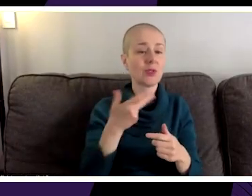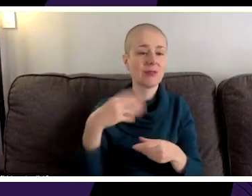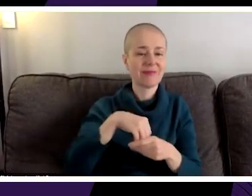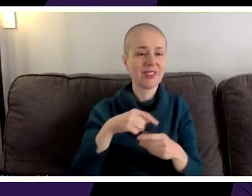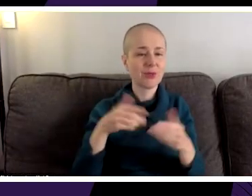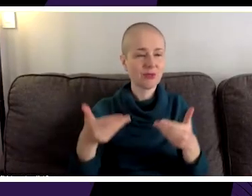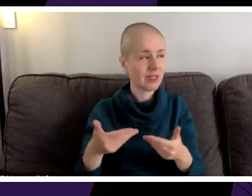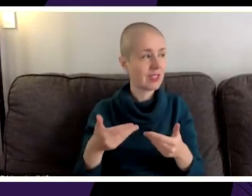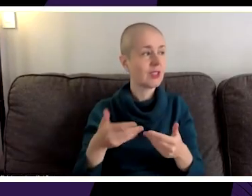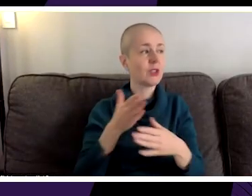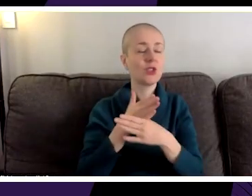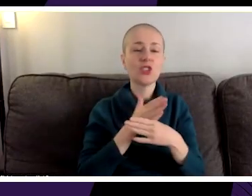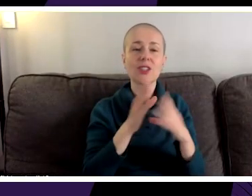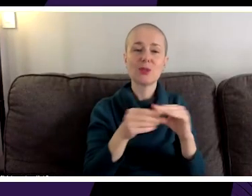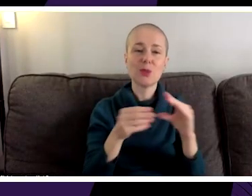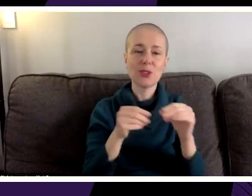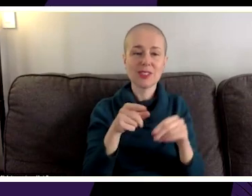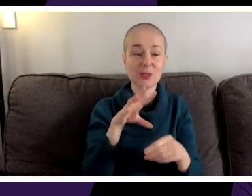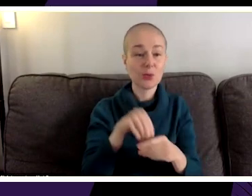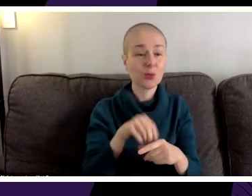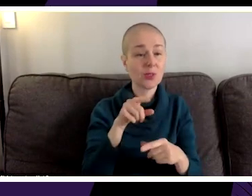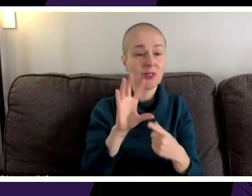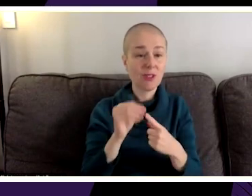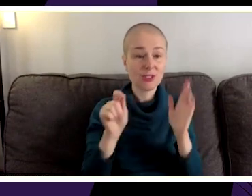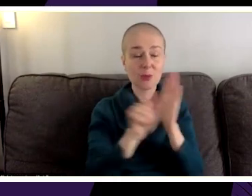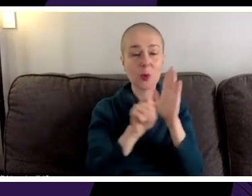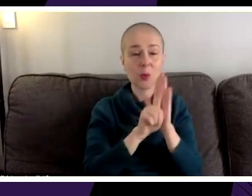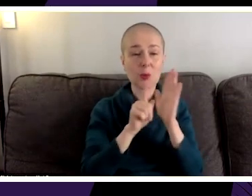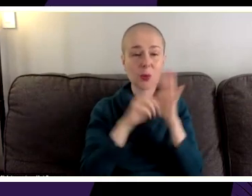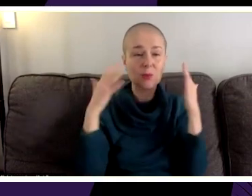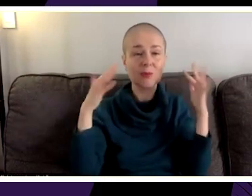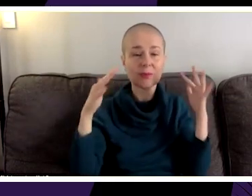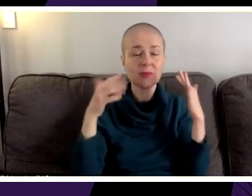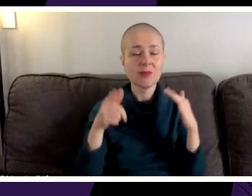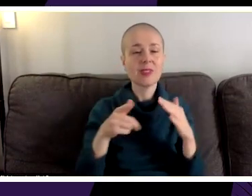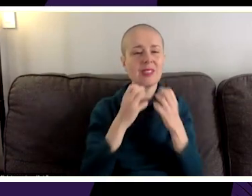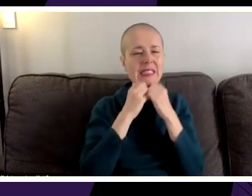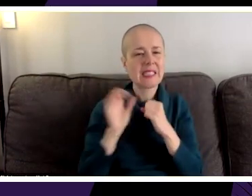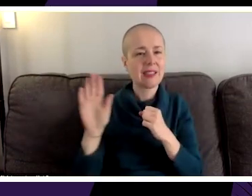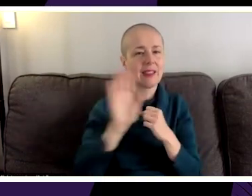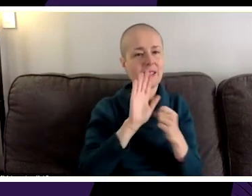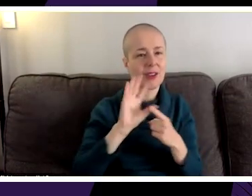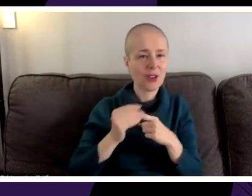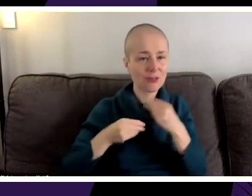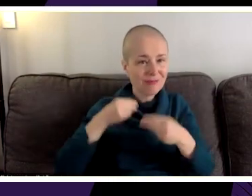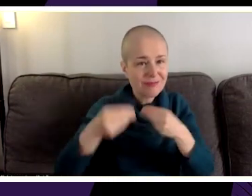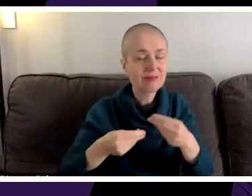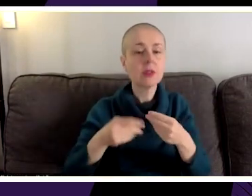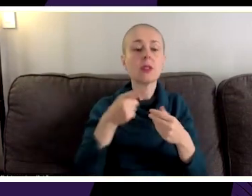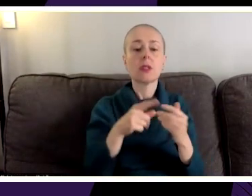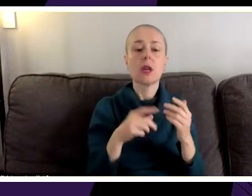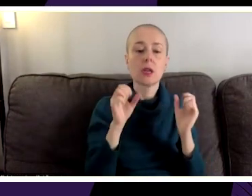stories, recording Gong sound cultures that are meaningful to them or their lineage, and reimagine their sound tradition by